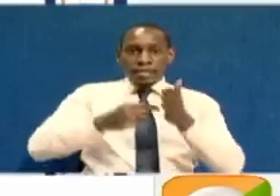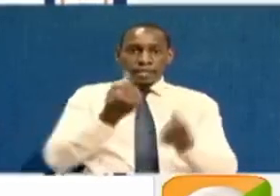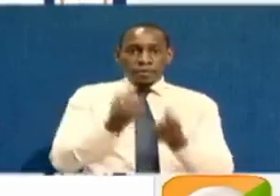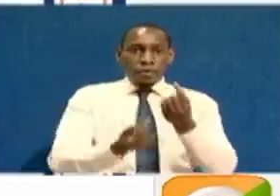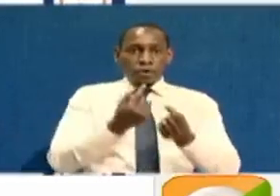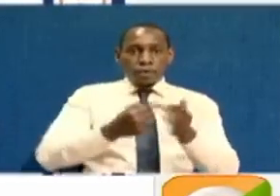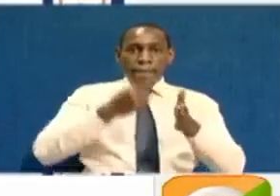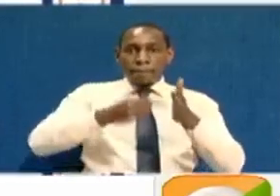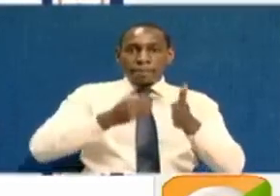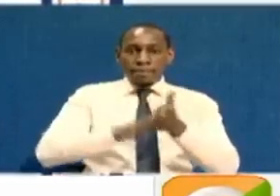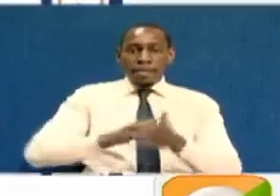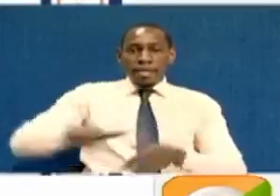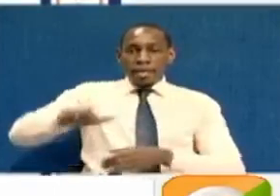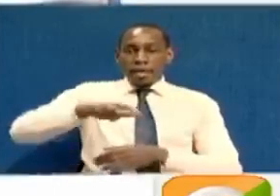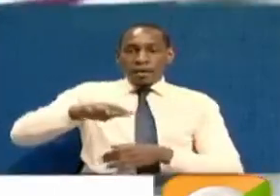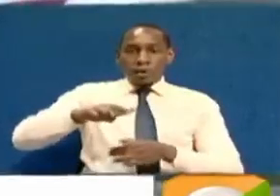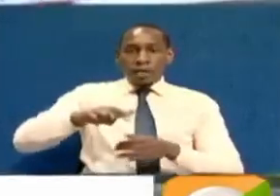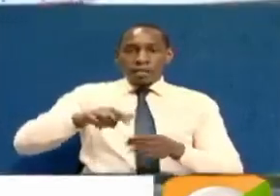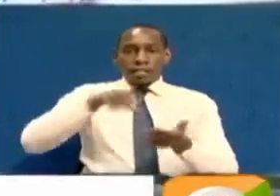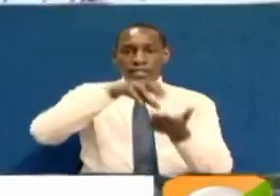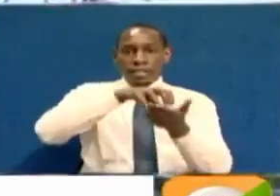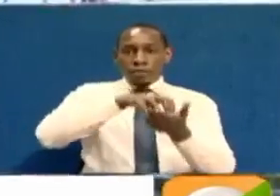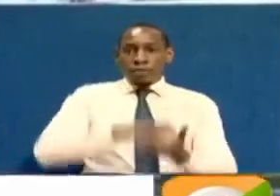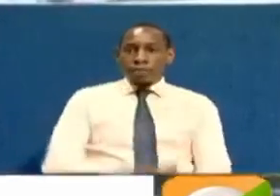cookstoves manufacturing local assembly.